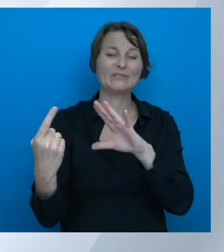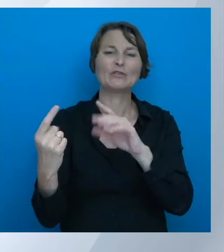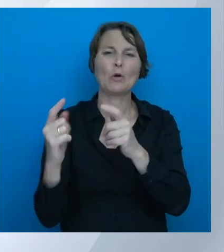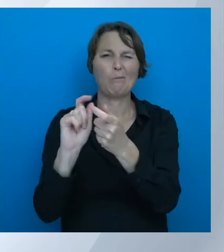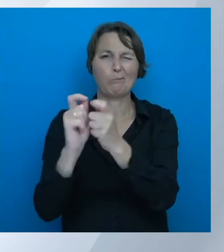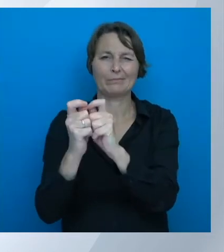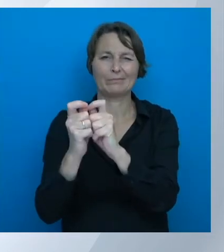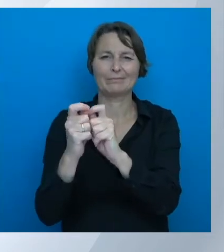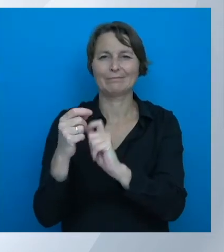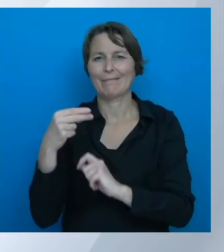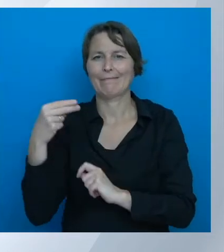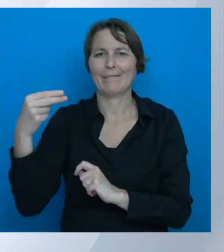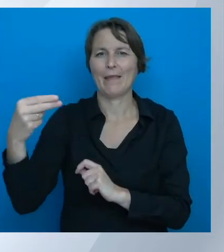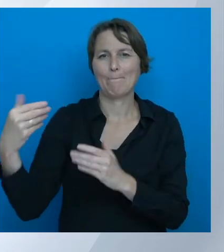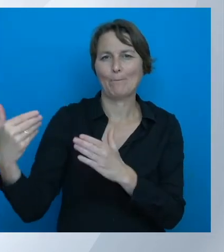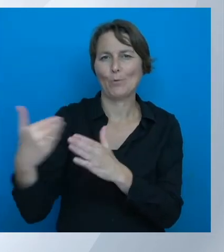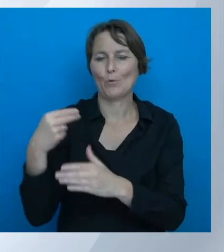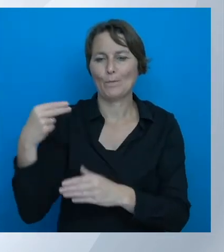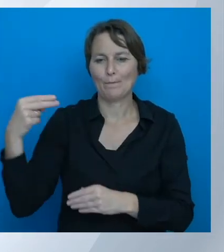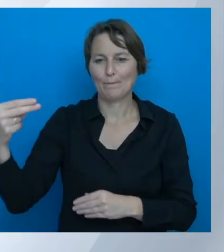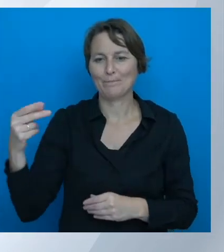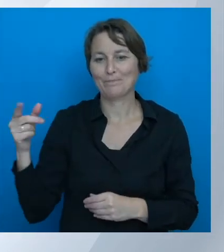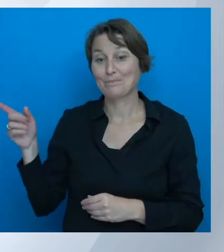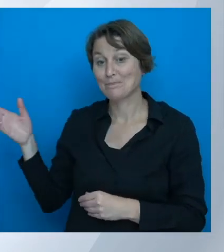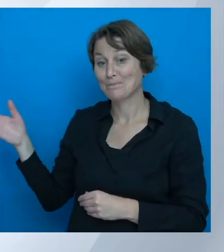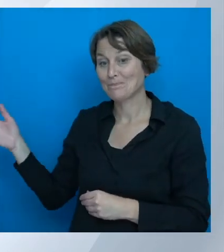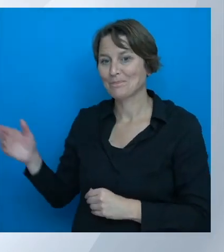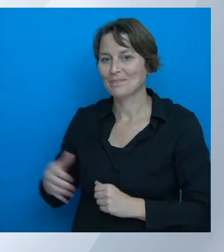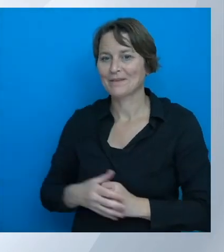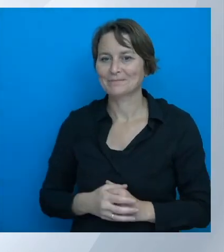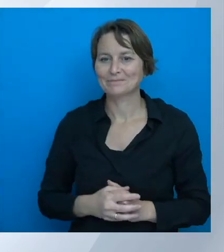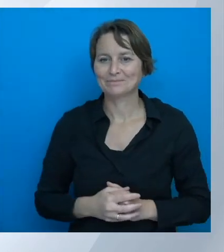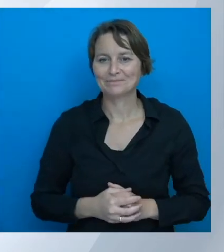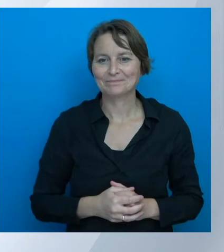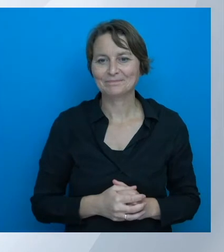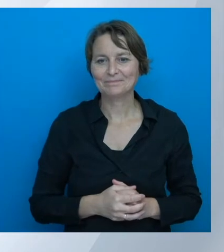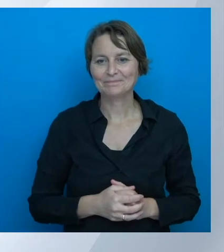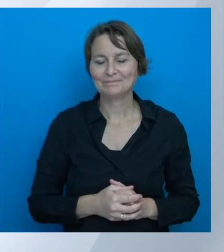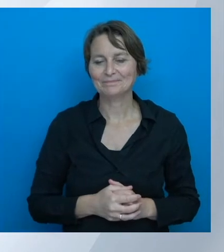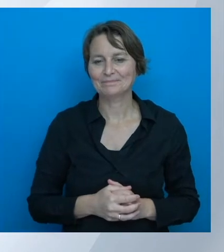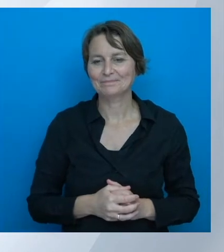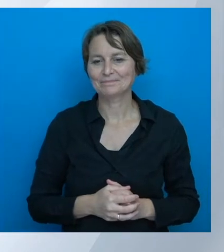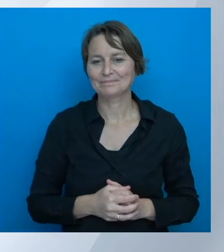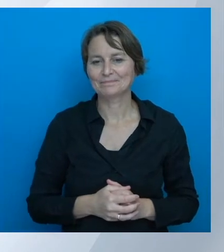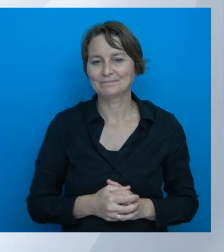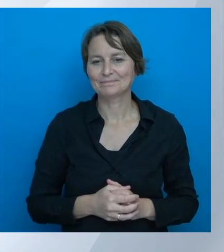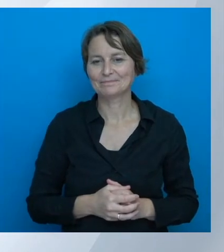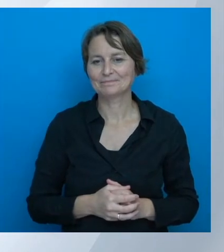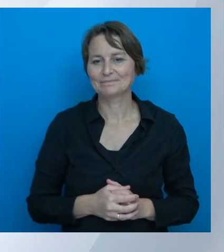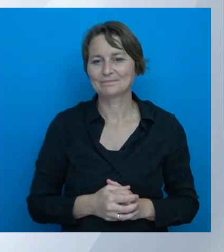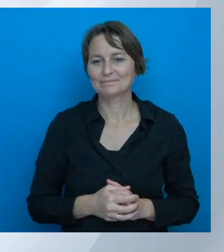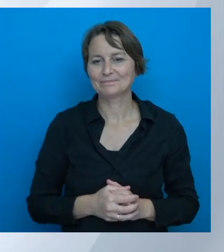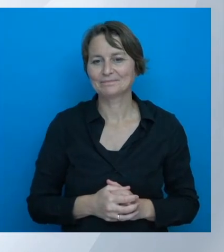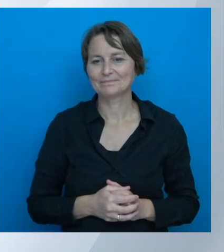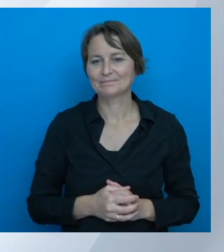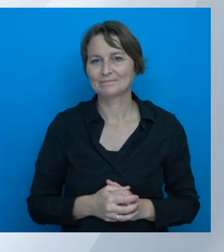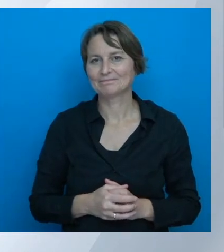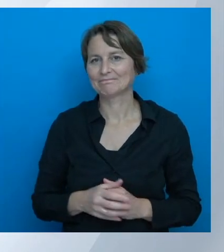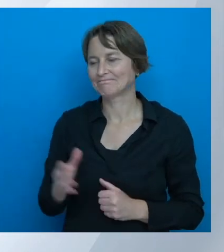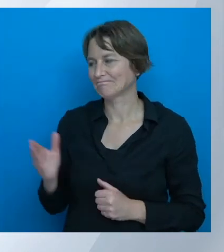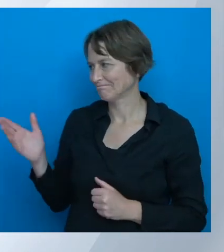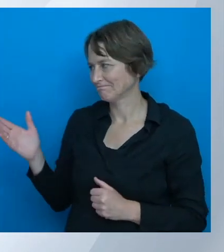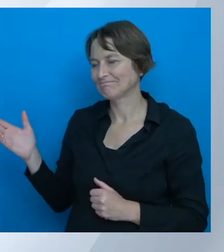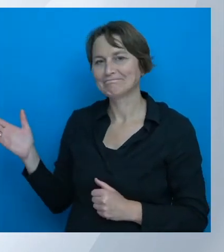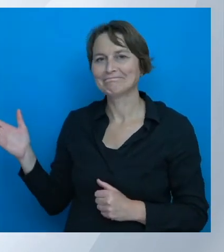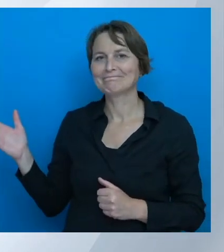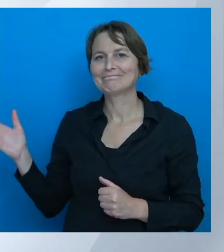And that should hopefully, yes, Visual Studio is going to help me, maybe, please. Yes, there we go. And we